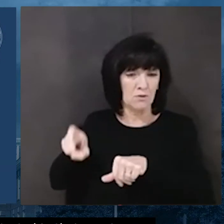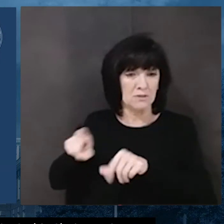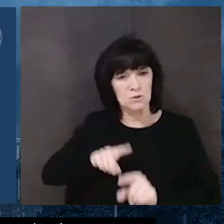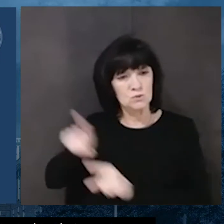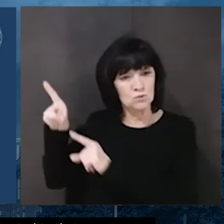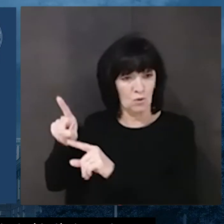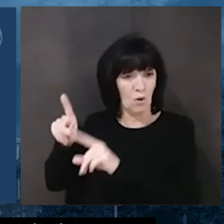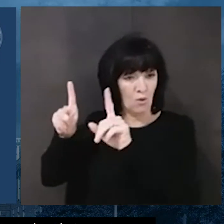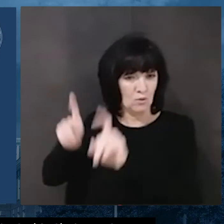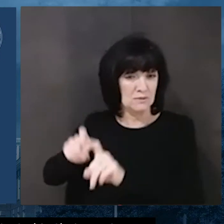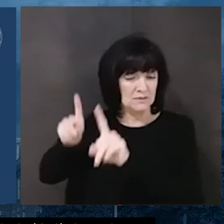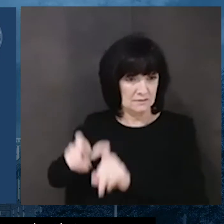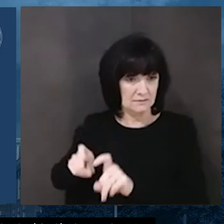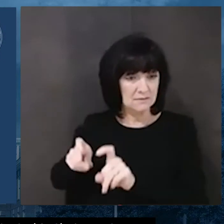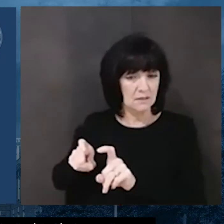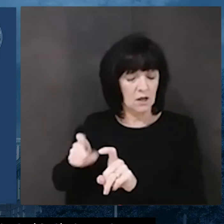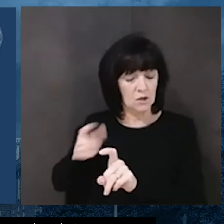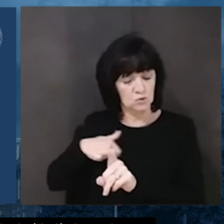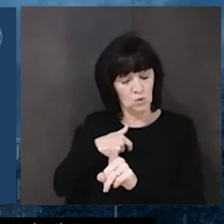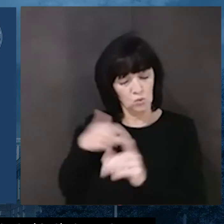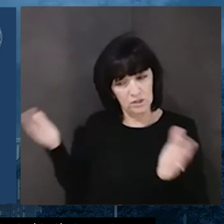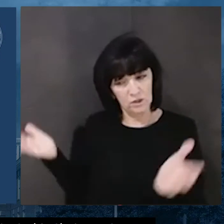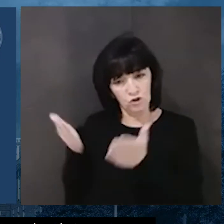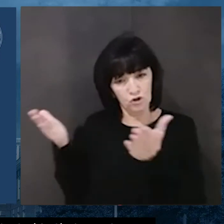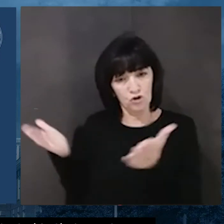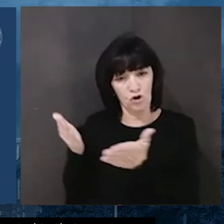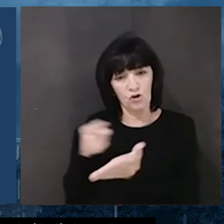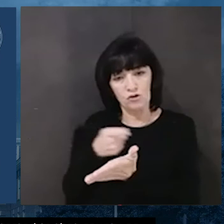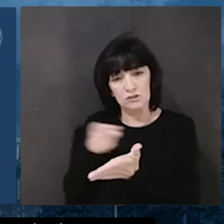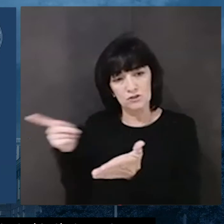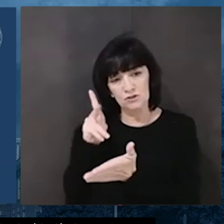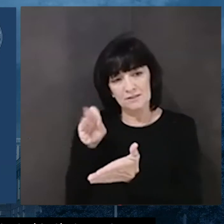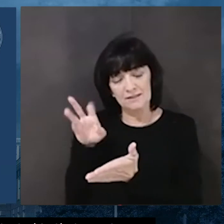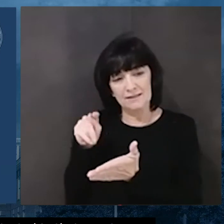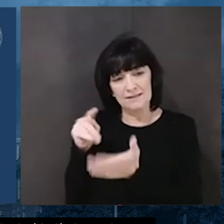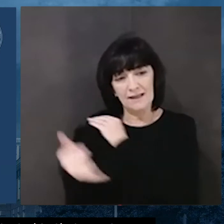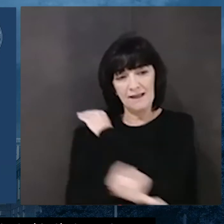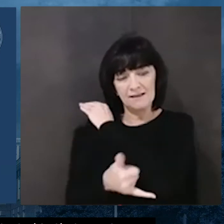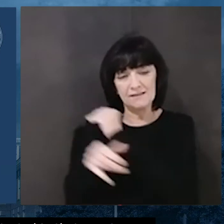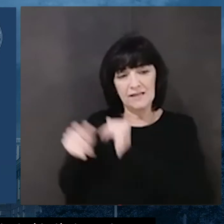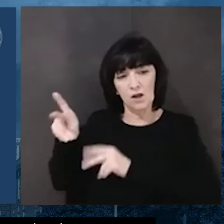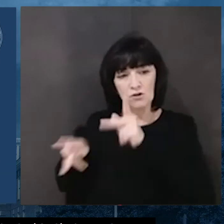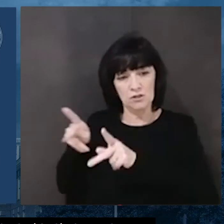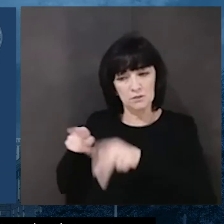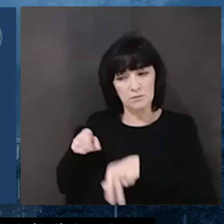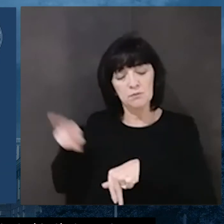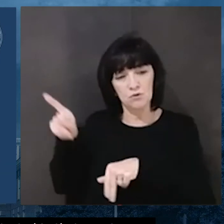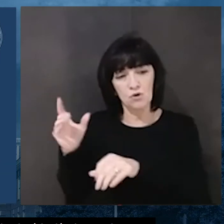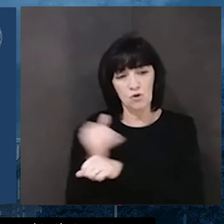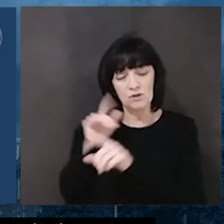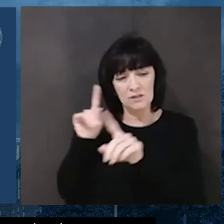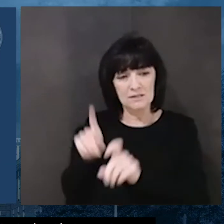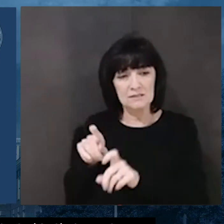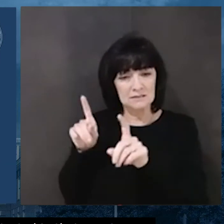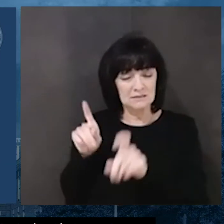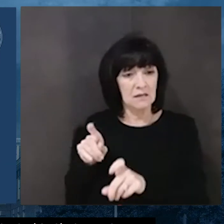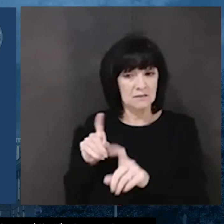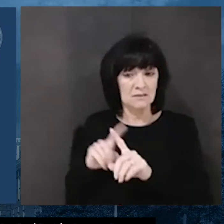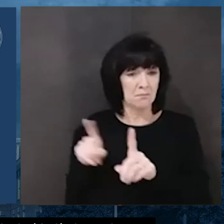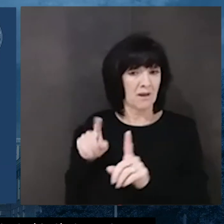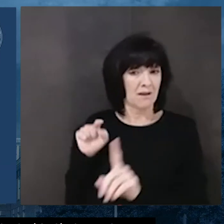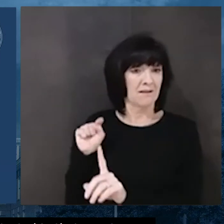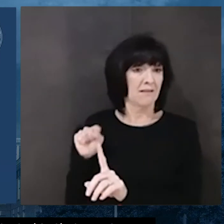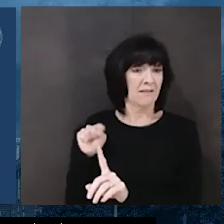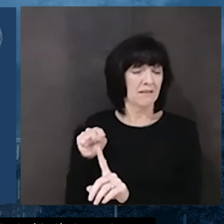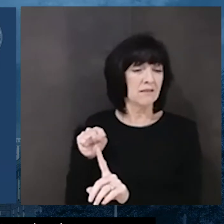encouraging Kent Countyans to avail themselves of testing so we can have a good handle on that. But that'll certainly be